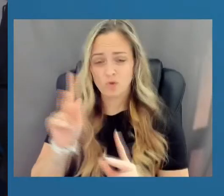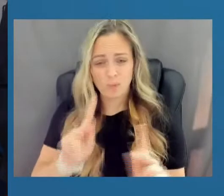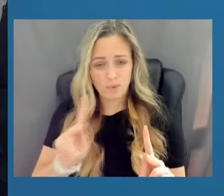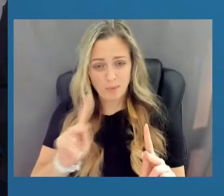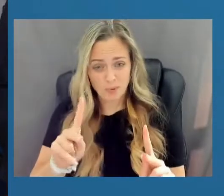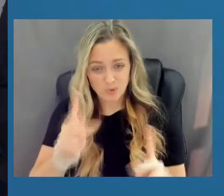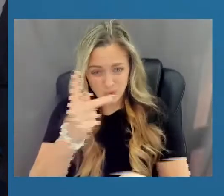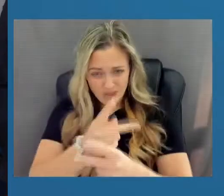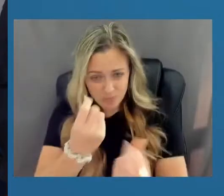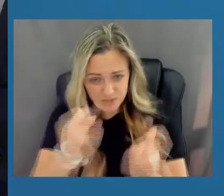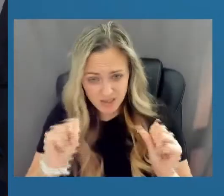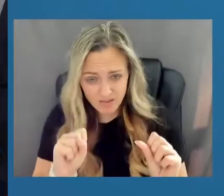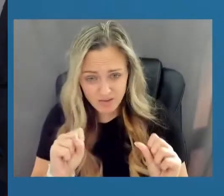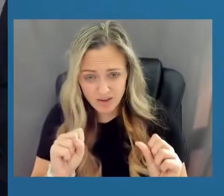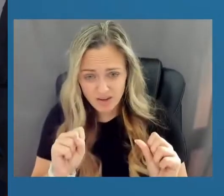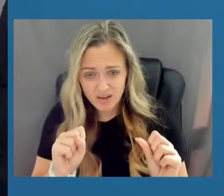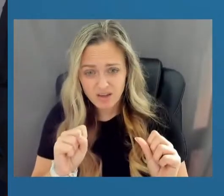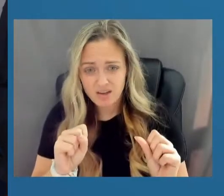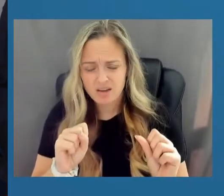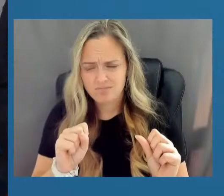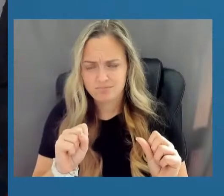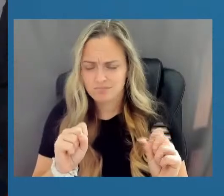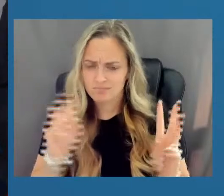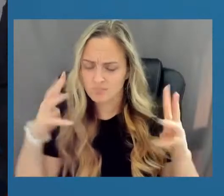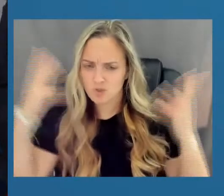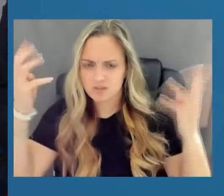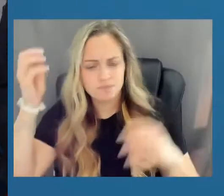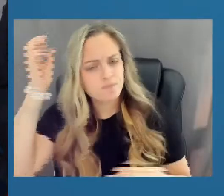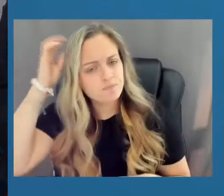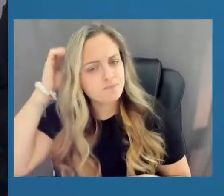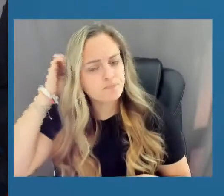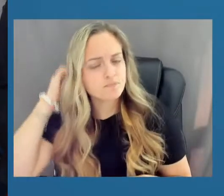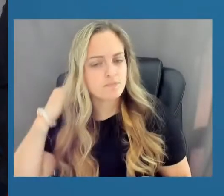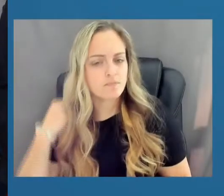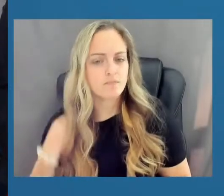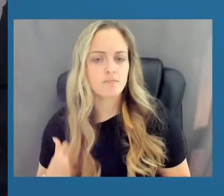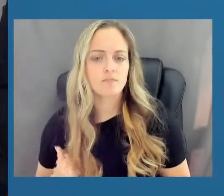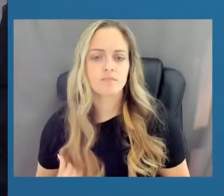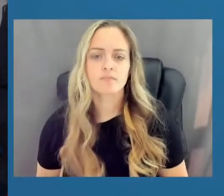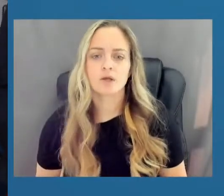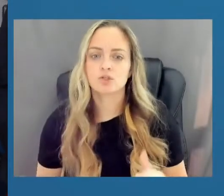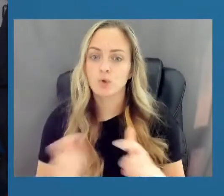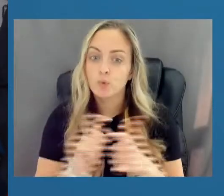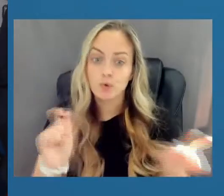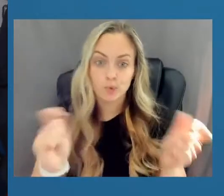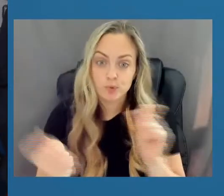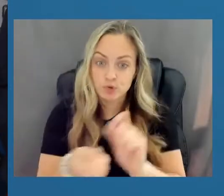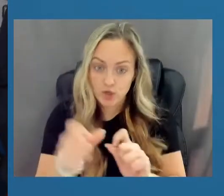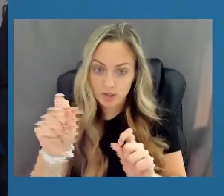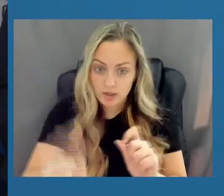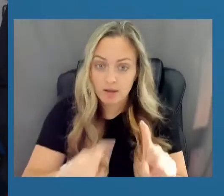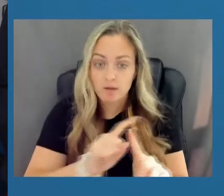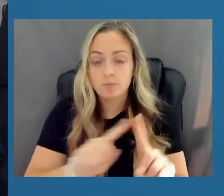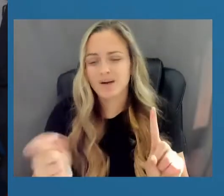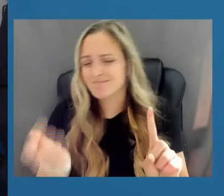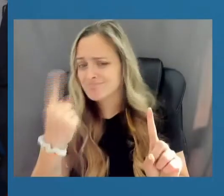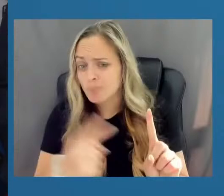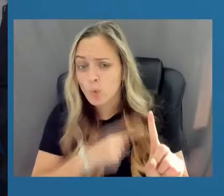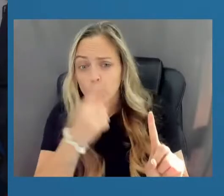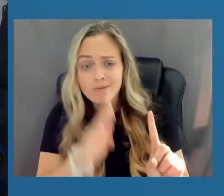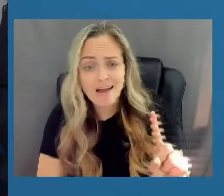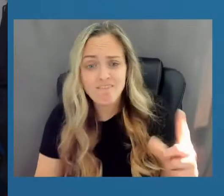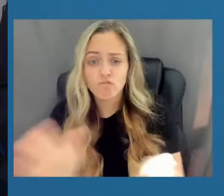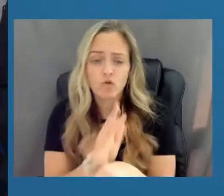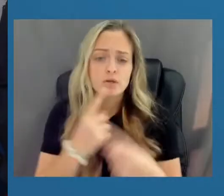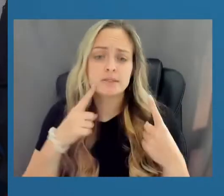just beyond absurd. So we've come a long way, and you'll never hear me declare a victory on crime. There's always another crime being